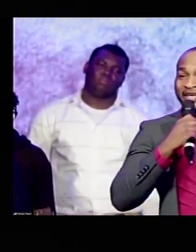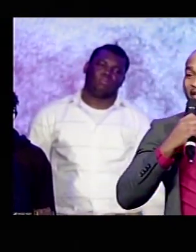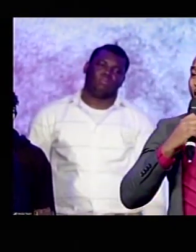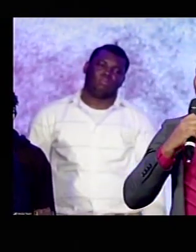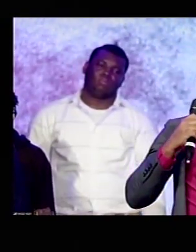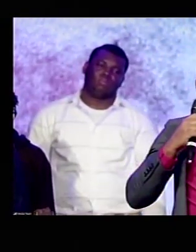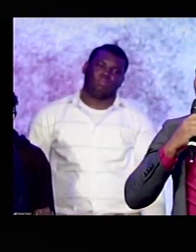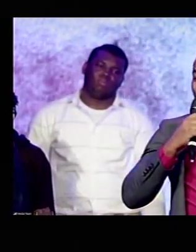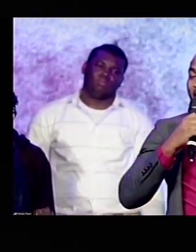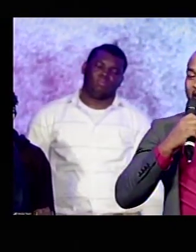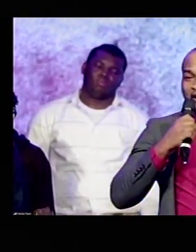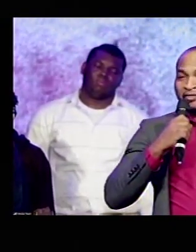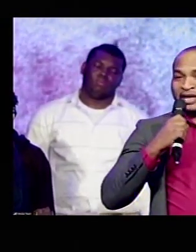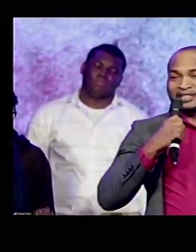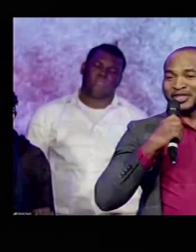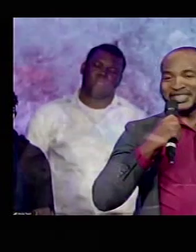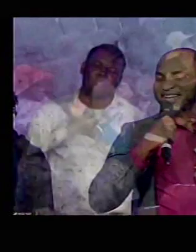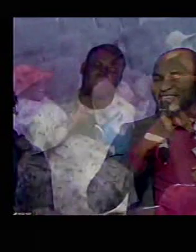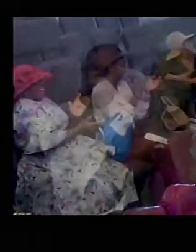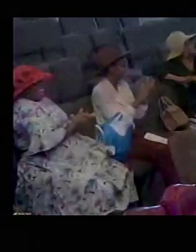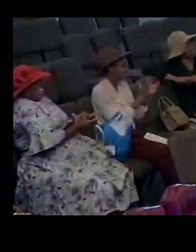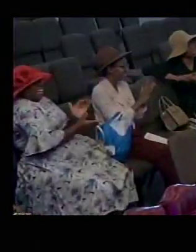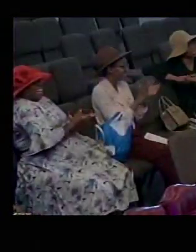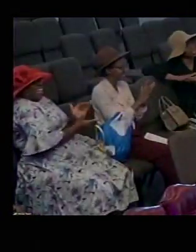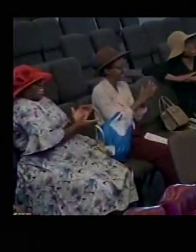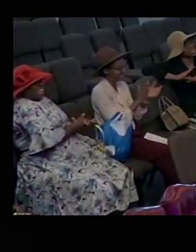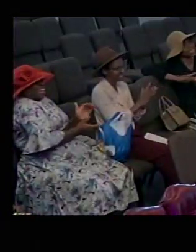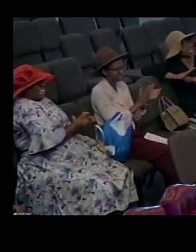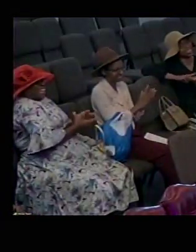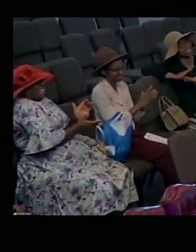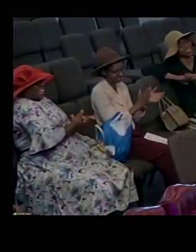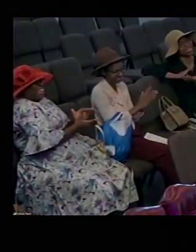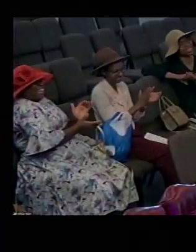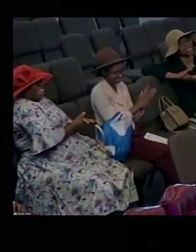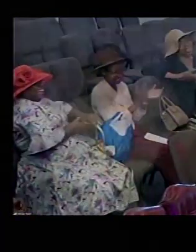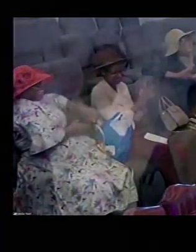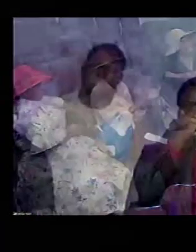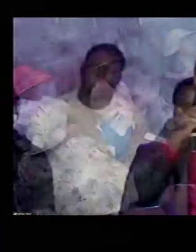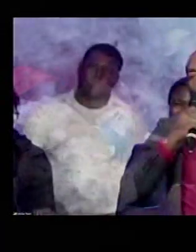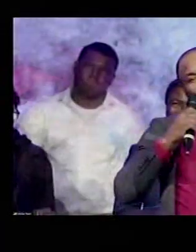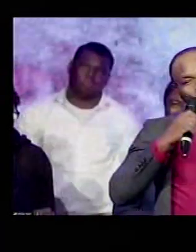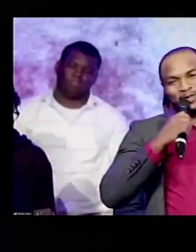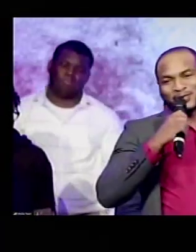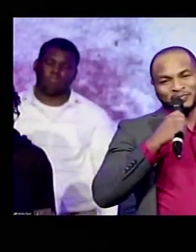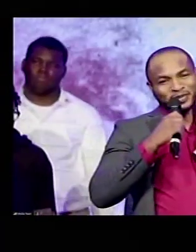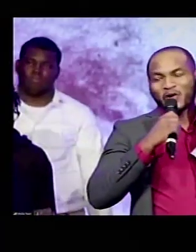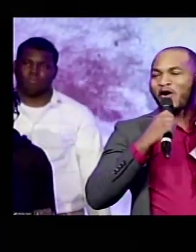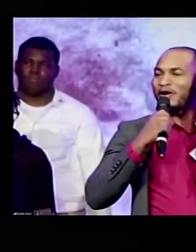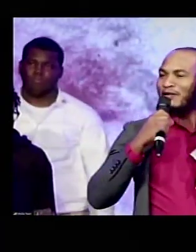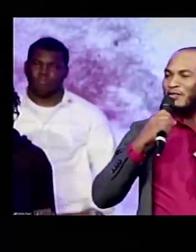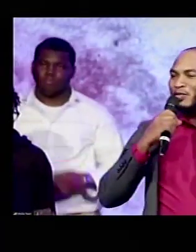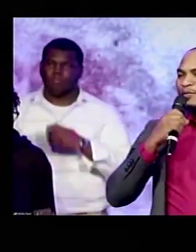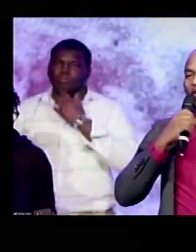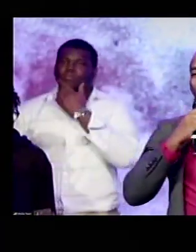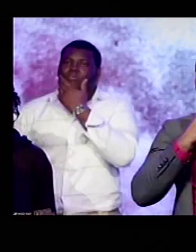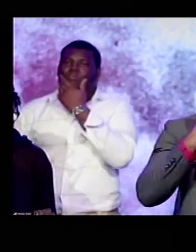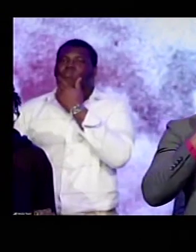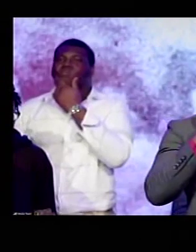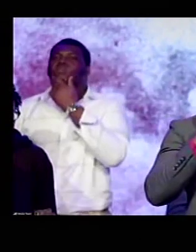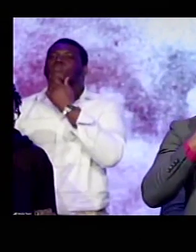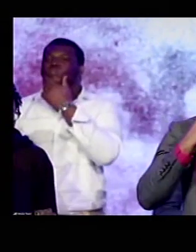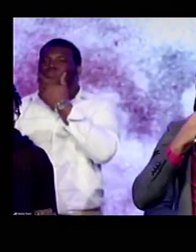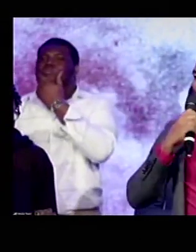been a child all the days of my life. I just can't understand. So we are so grateful to you, to all of you.